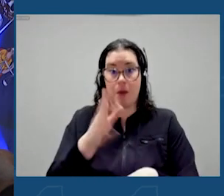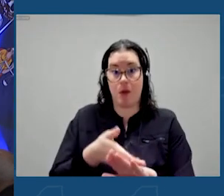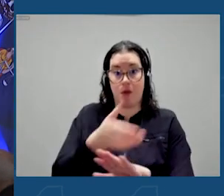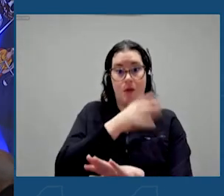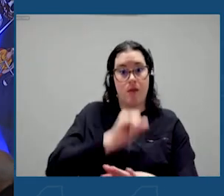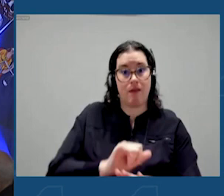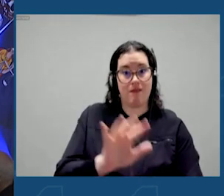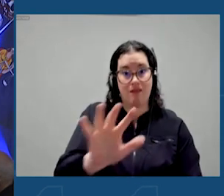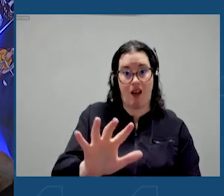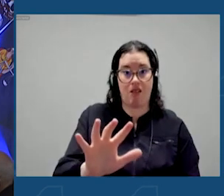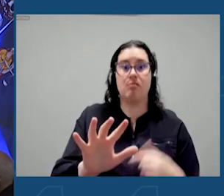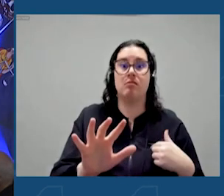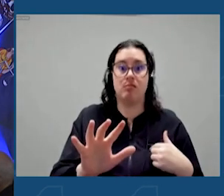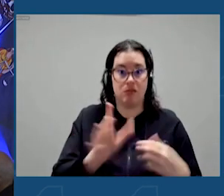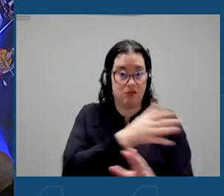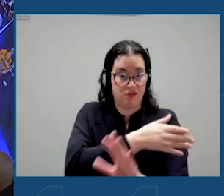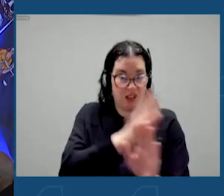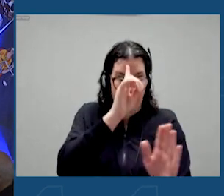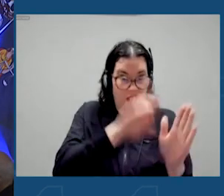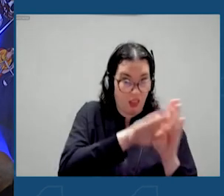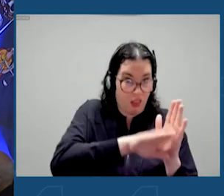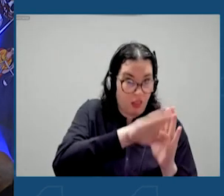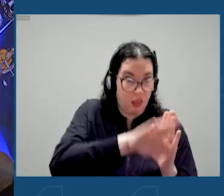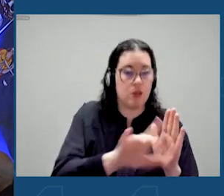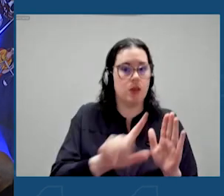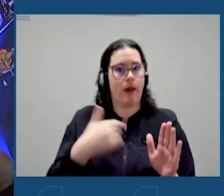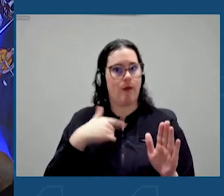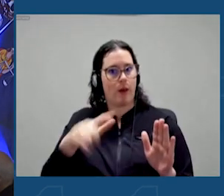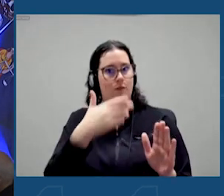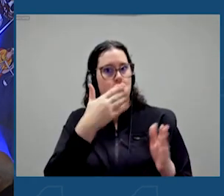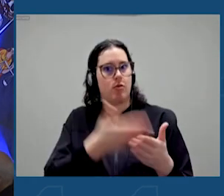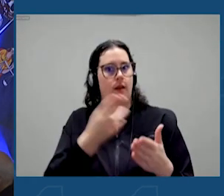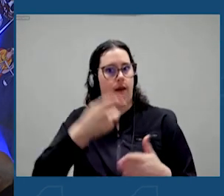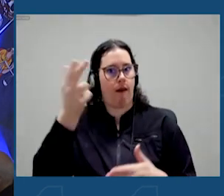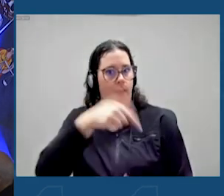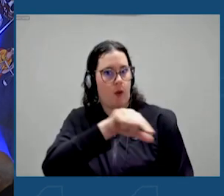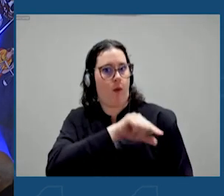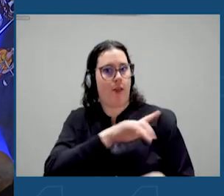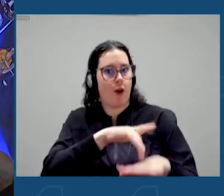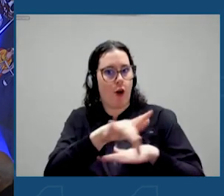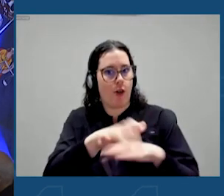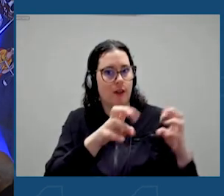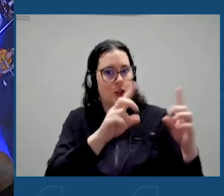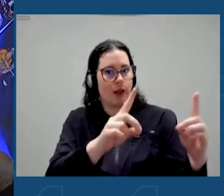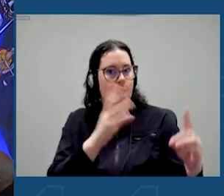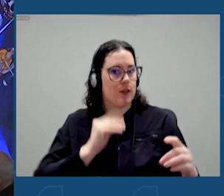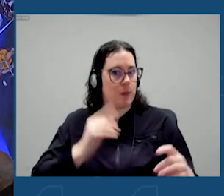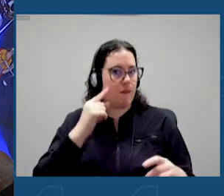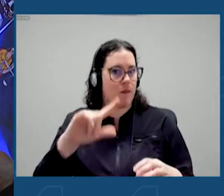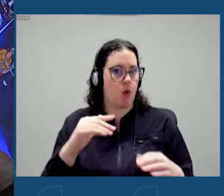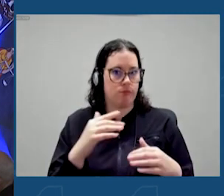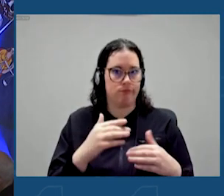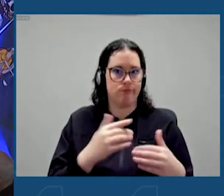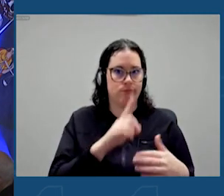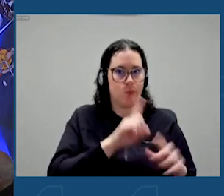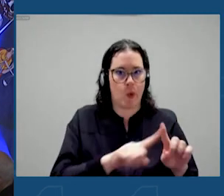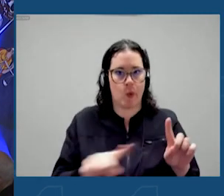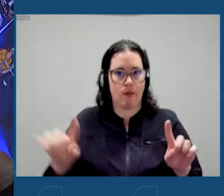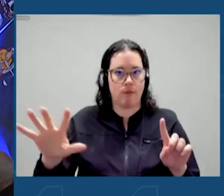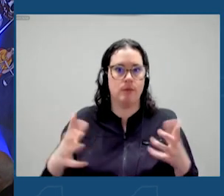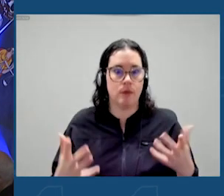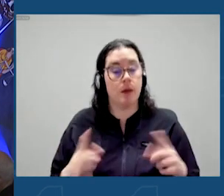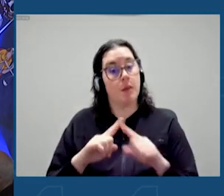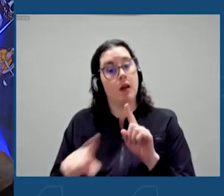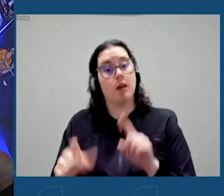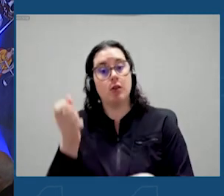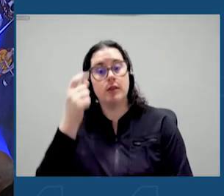presents a tremendous opportunity to deliver high-quality early education experiences to young people. But also, just time and